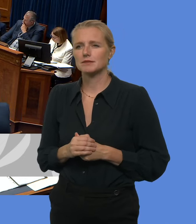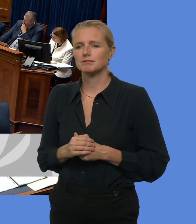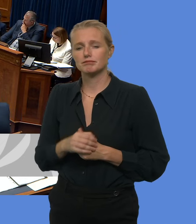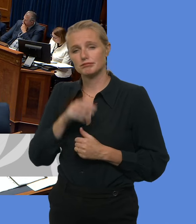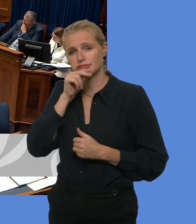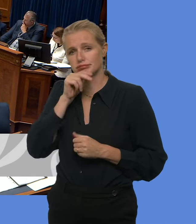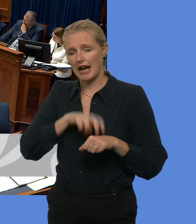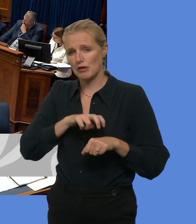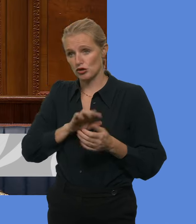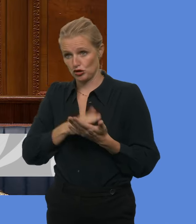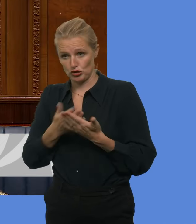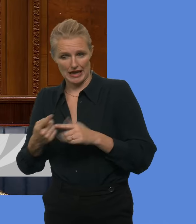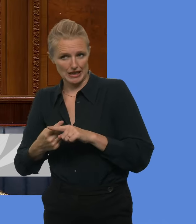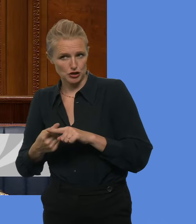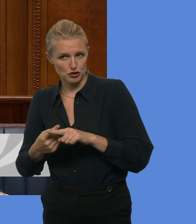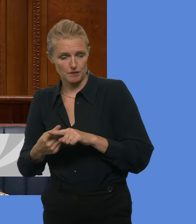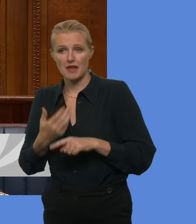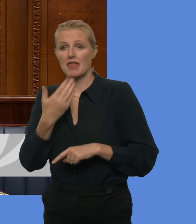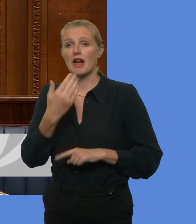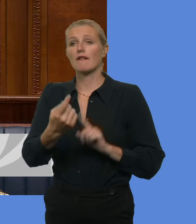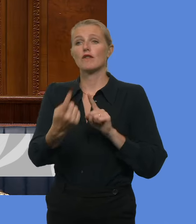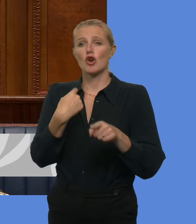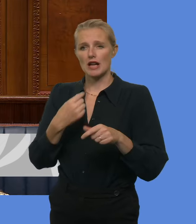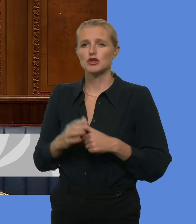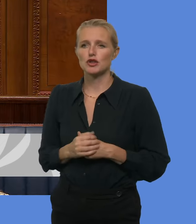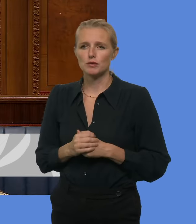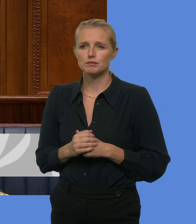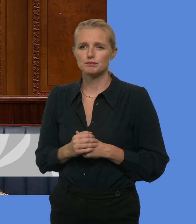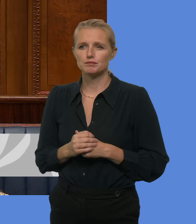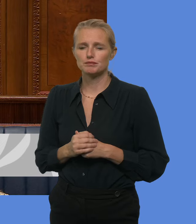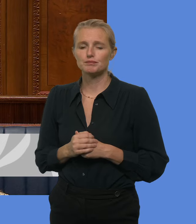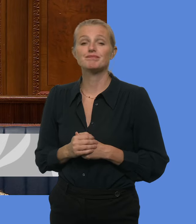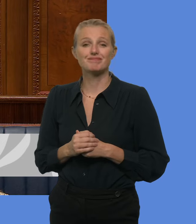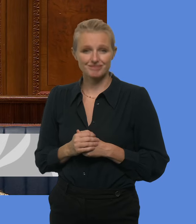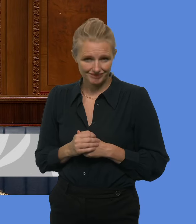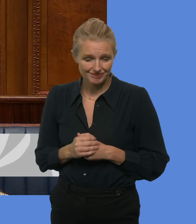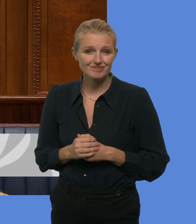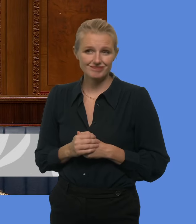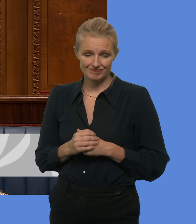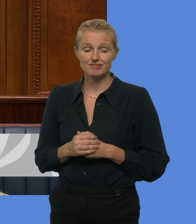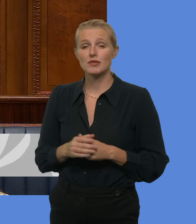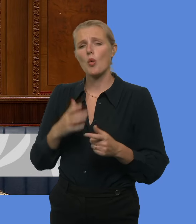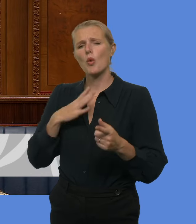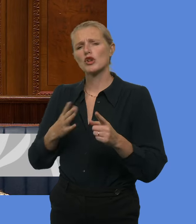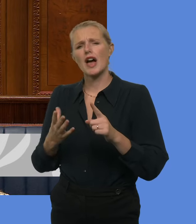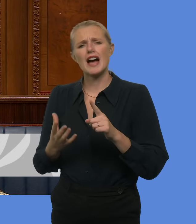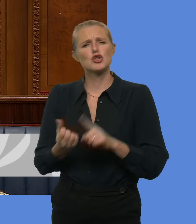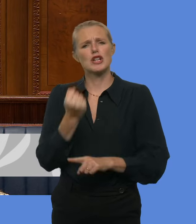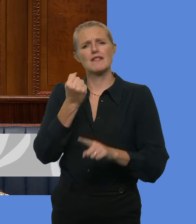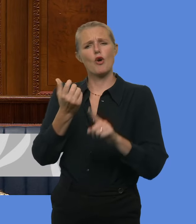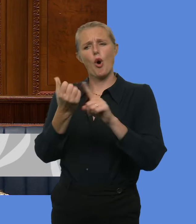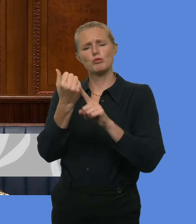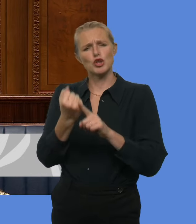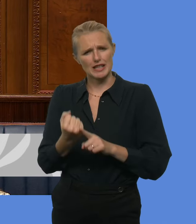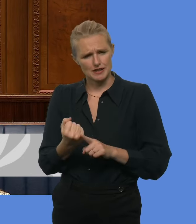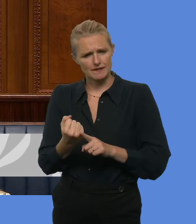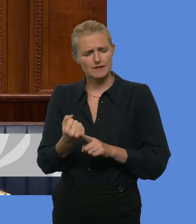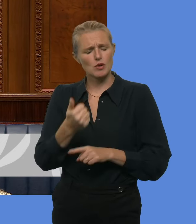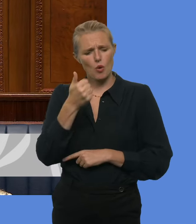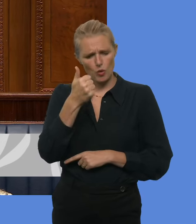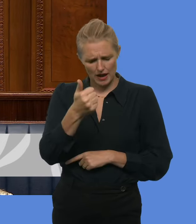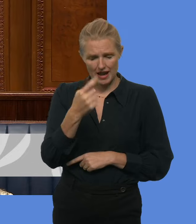Thank you, Minister, for your answer. Of government approach is required to achieve our objectives. Can the Minister outline how she will